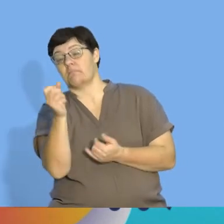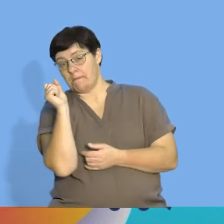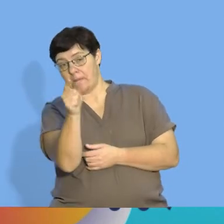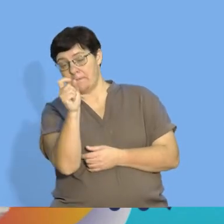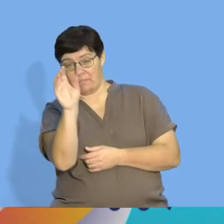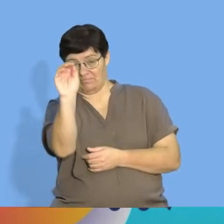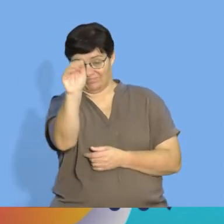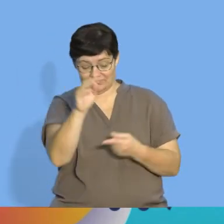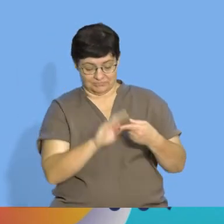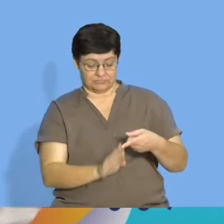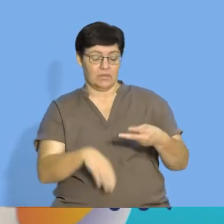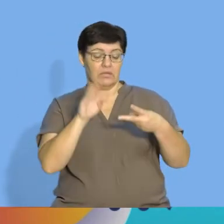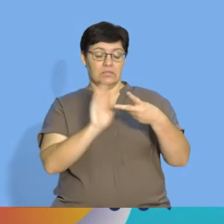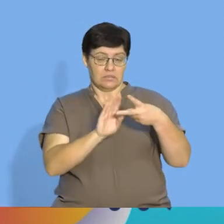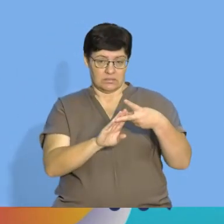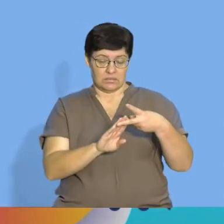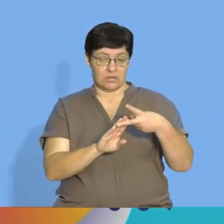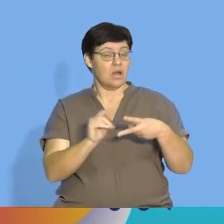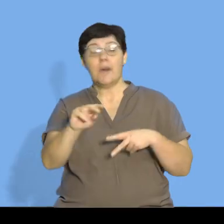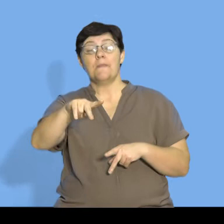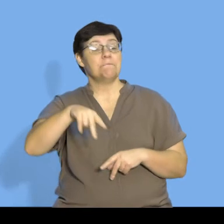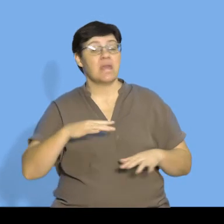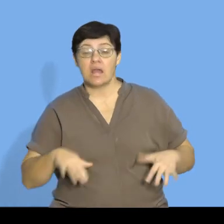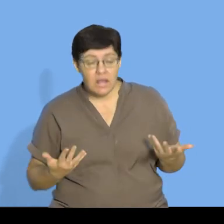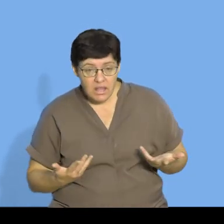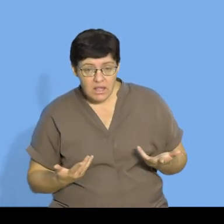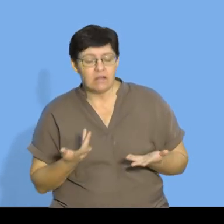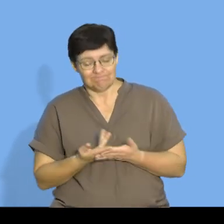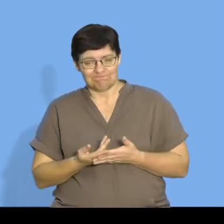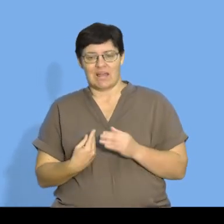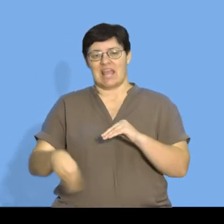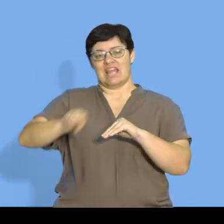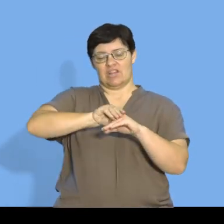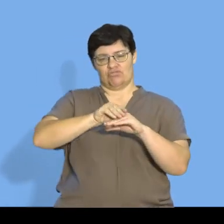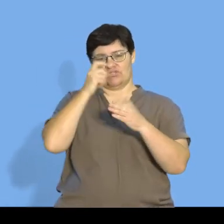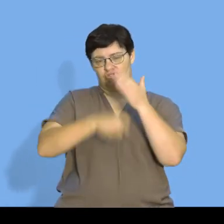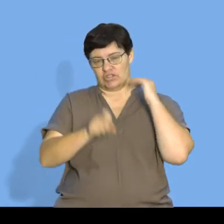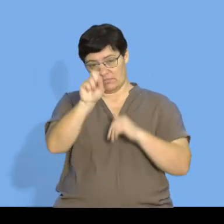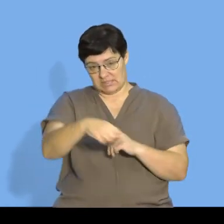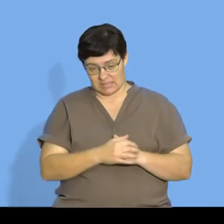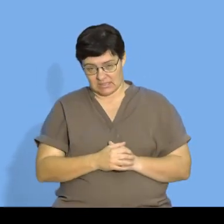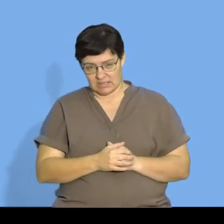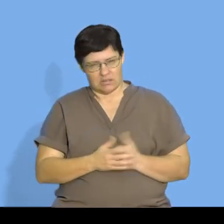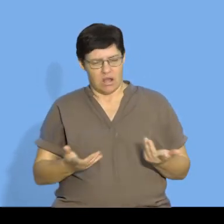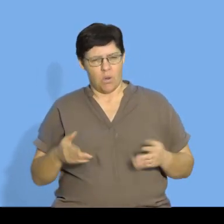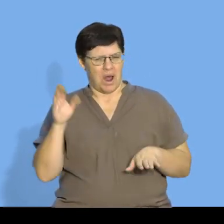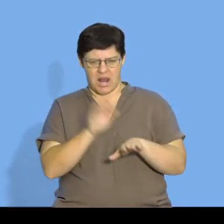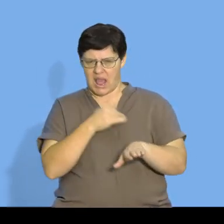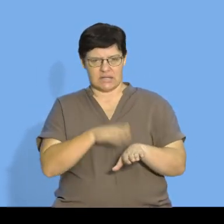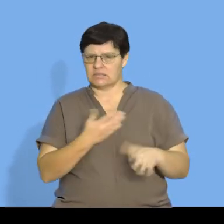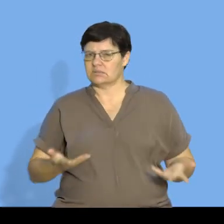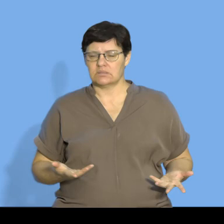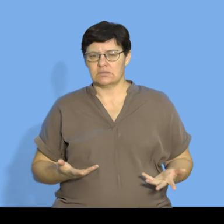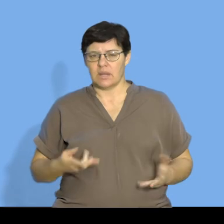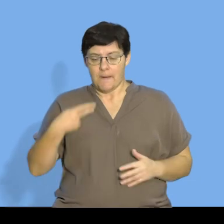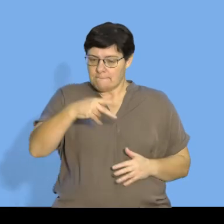of their outstanding debt. Two, charge interest on overdue amounts. That means where a